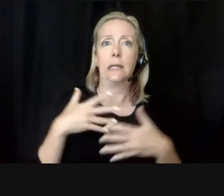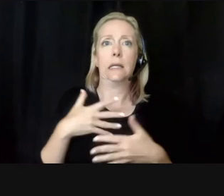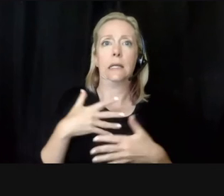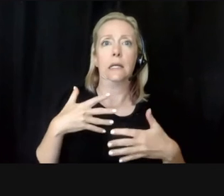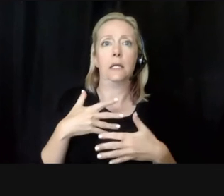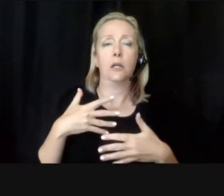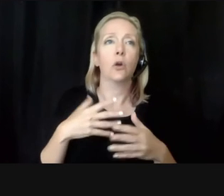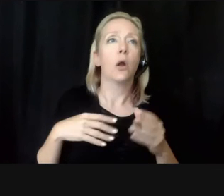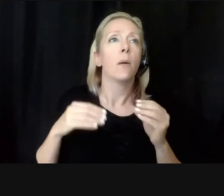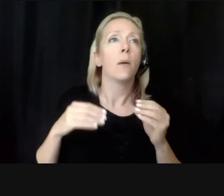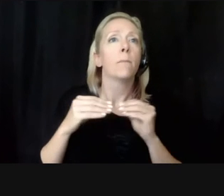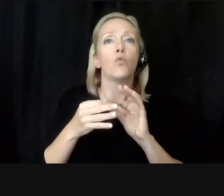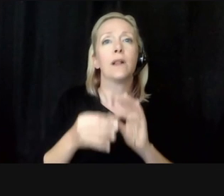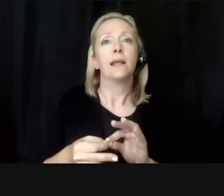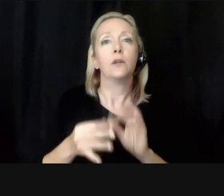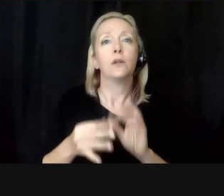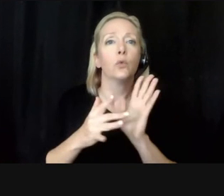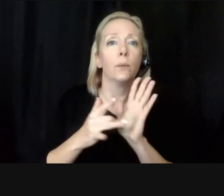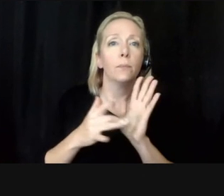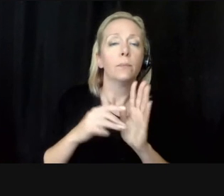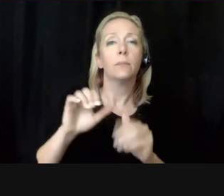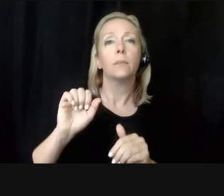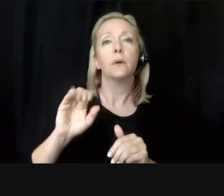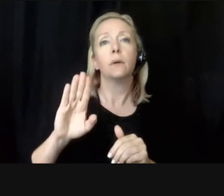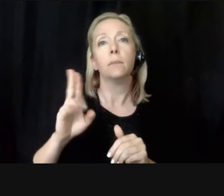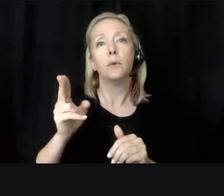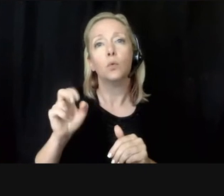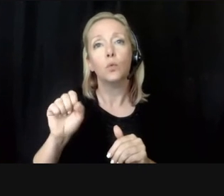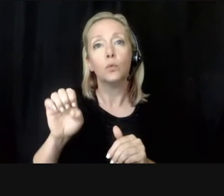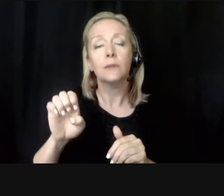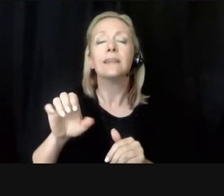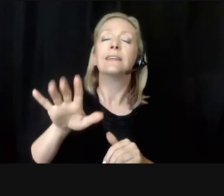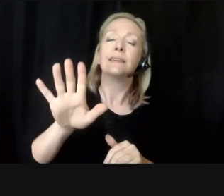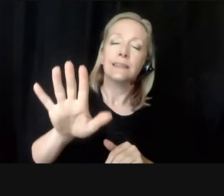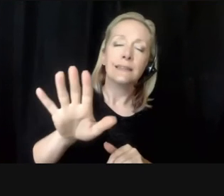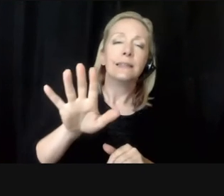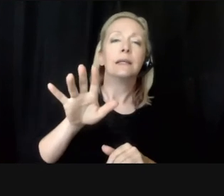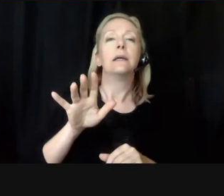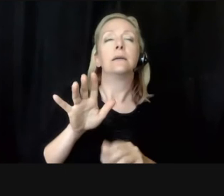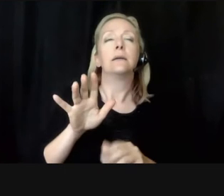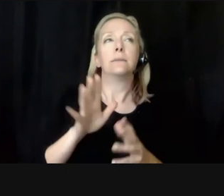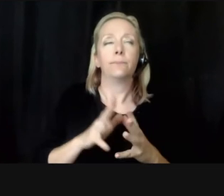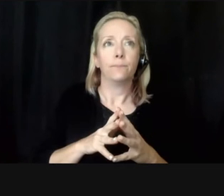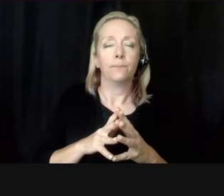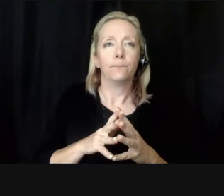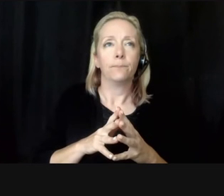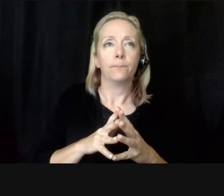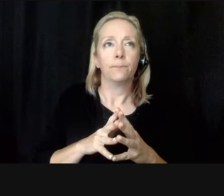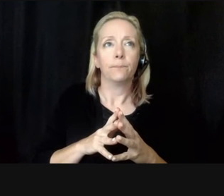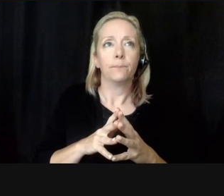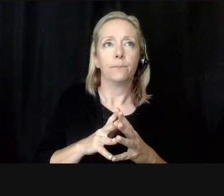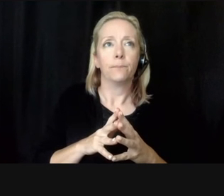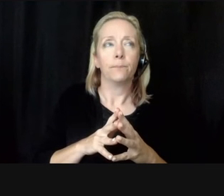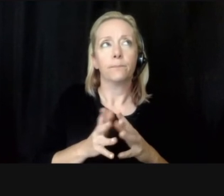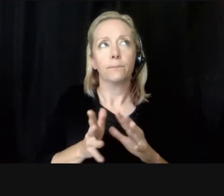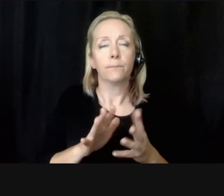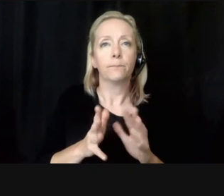more on the abuse factor all the time. And while that is the reason that we want